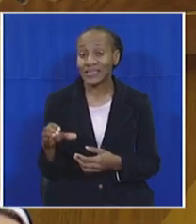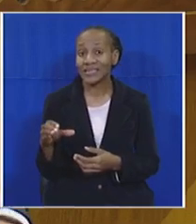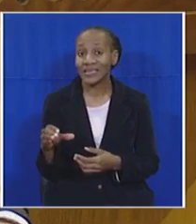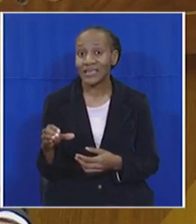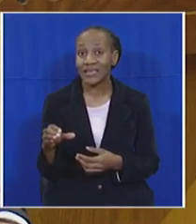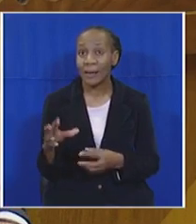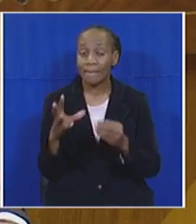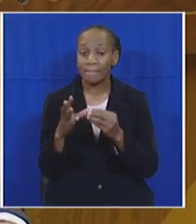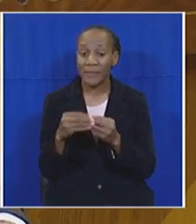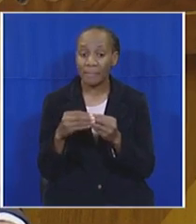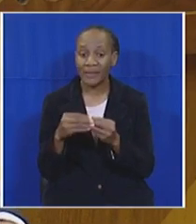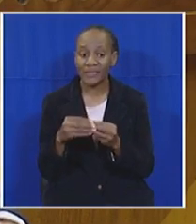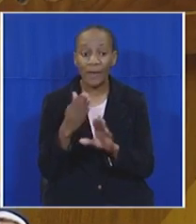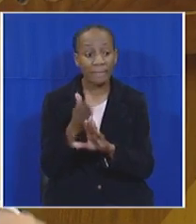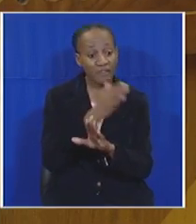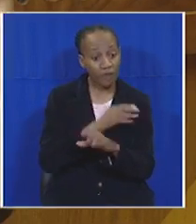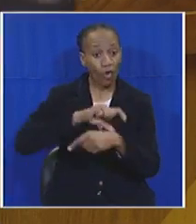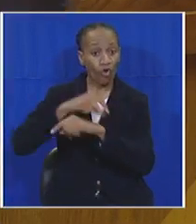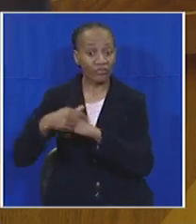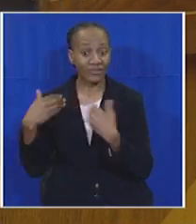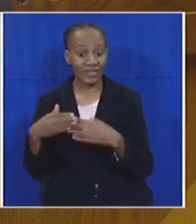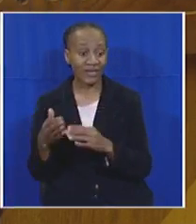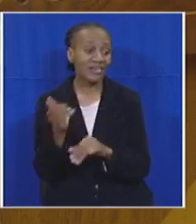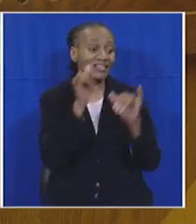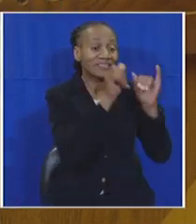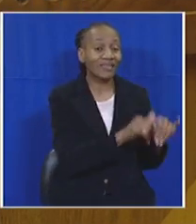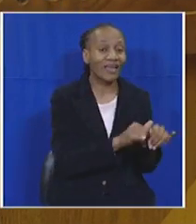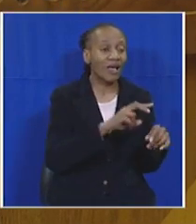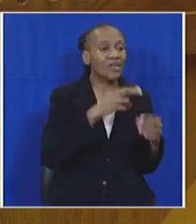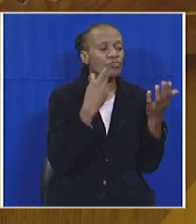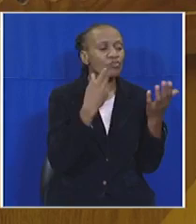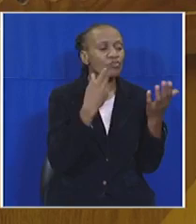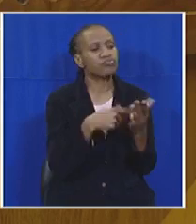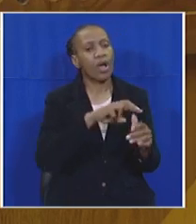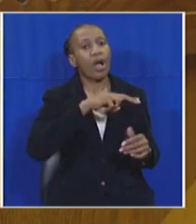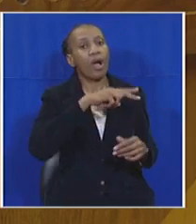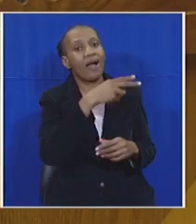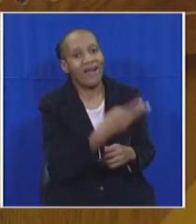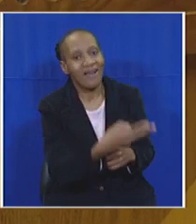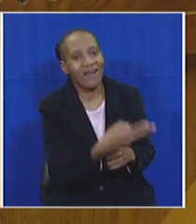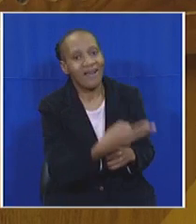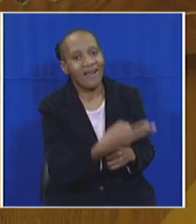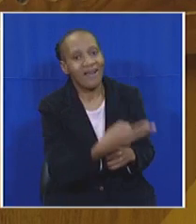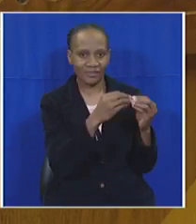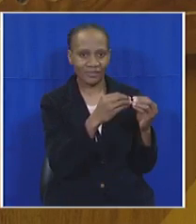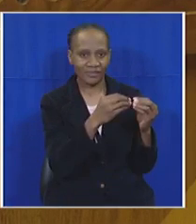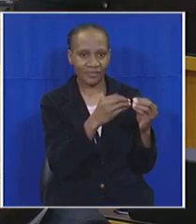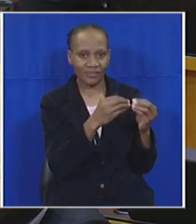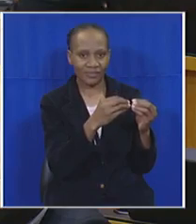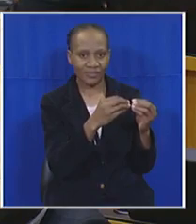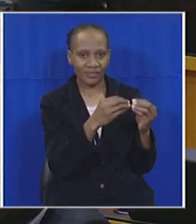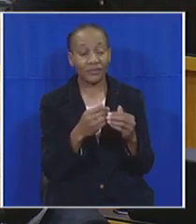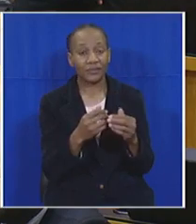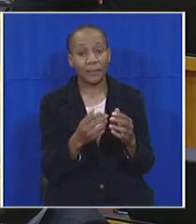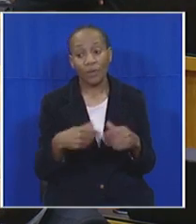extra night the evening before the conference to discuss other business at ratepayer expense. Or as was revealed